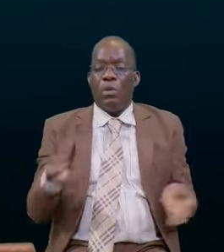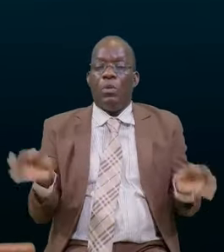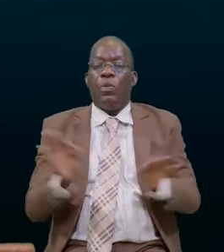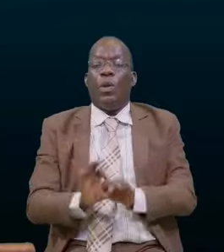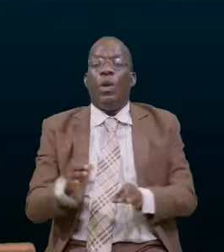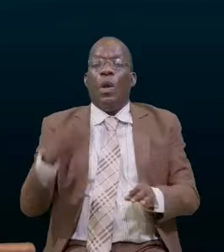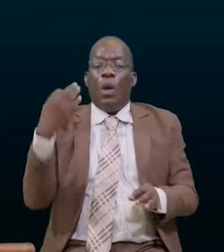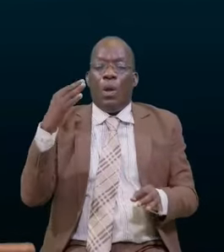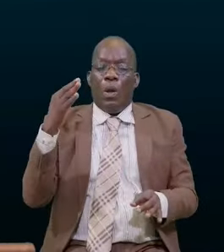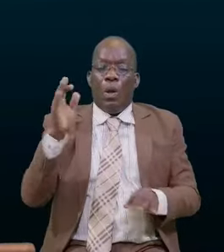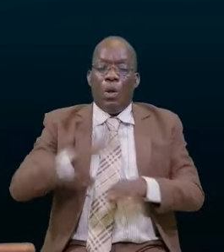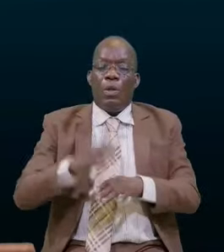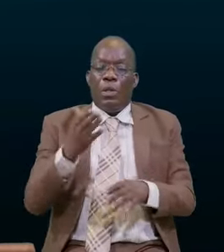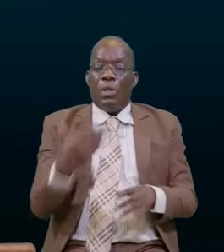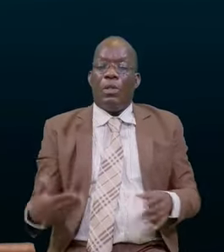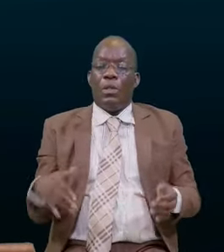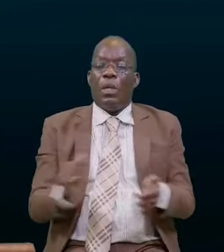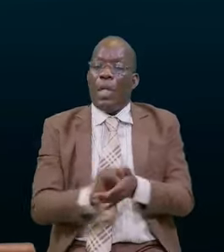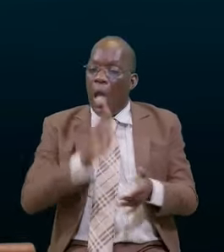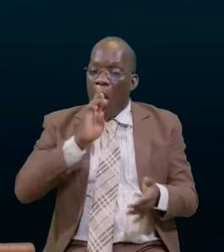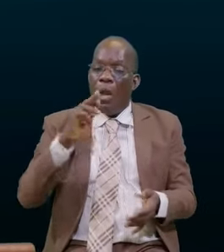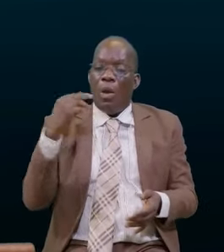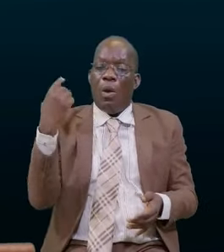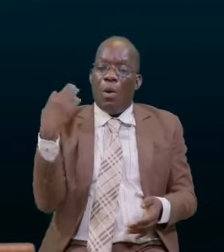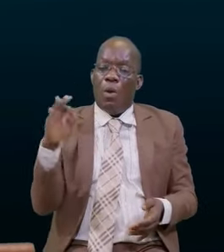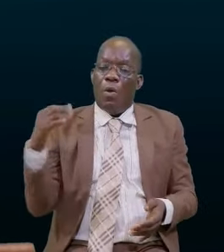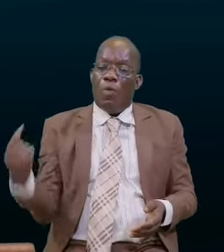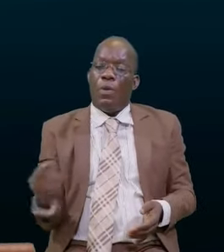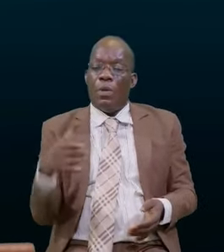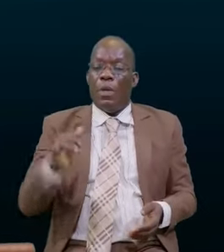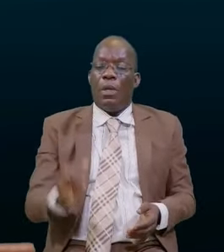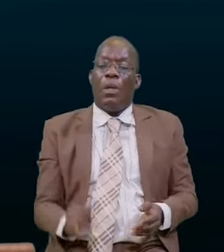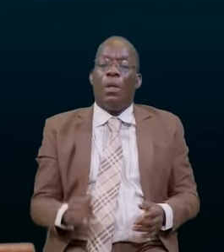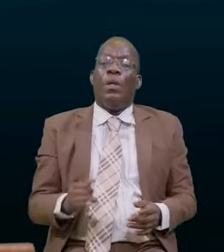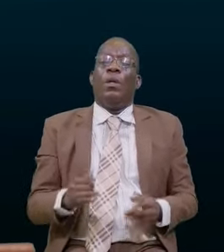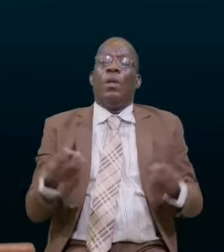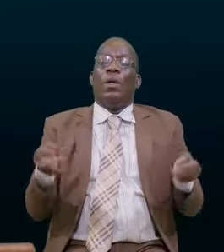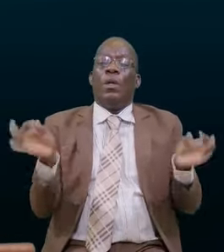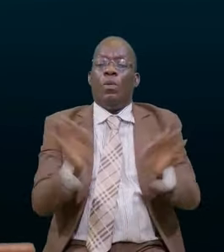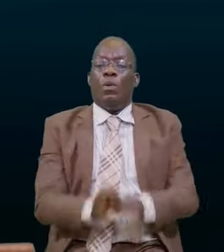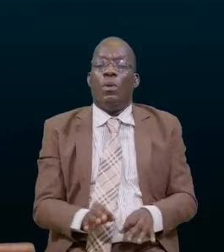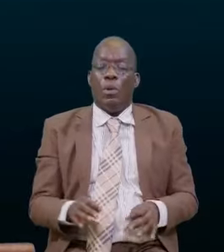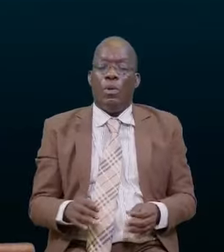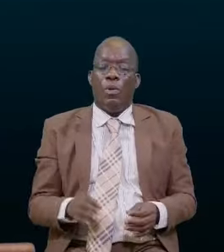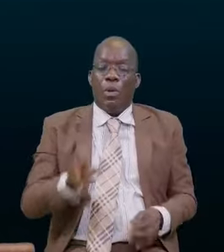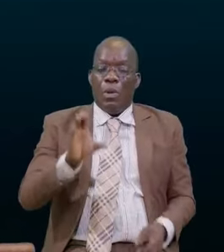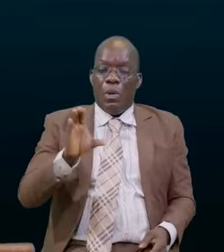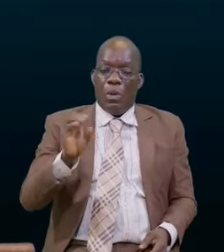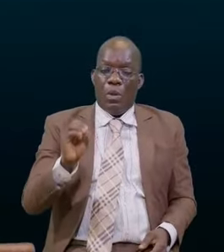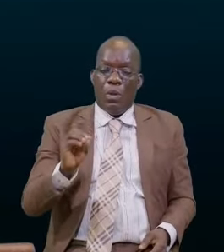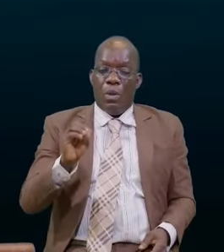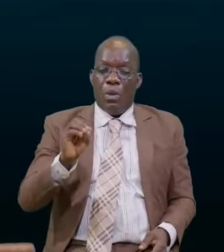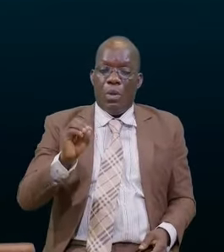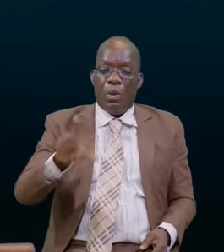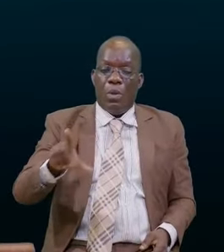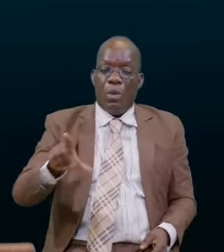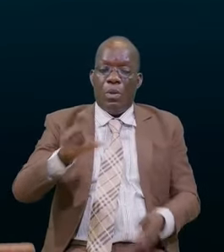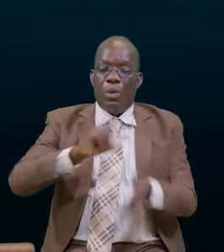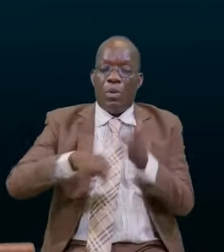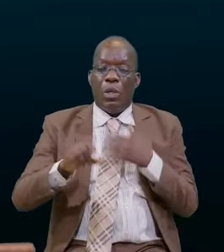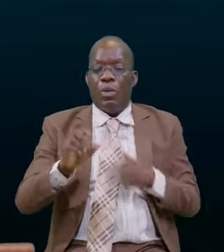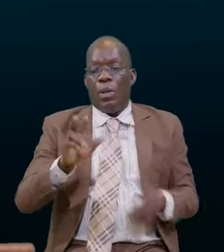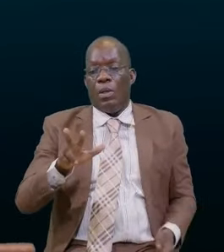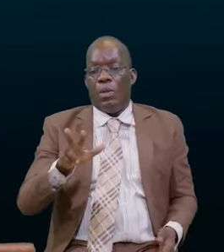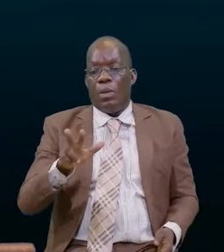value upon Heavenly things set to affections upon Heavenly things in the book of Colossians 3 I read from